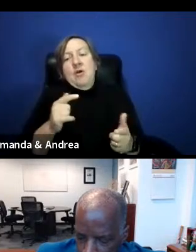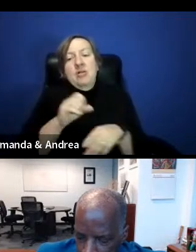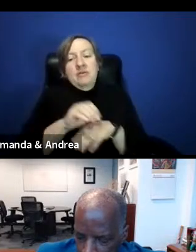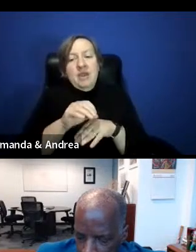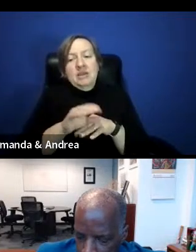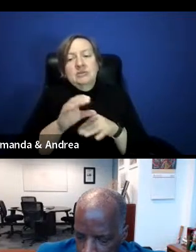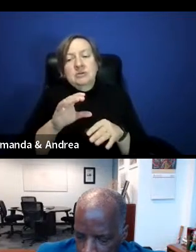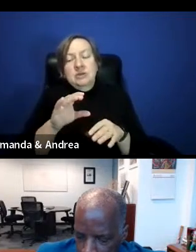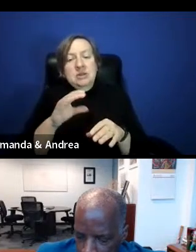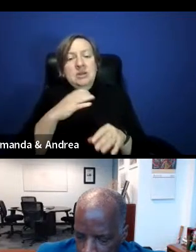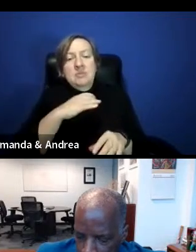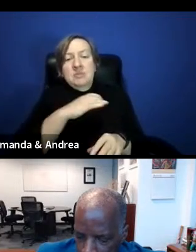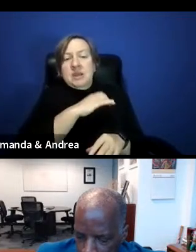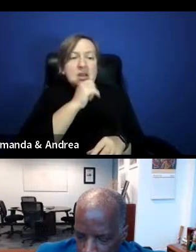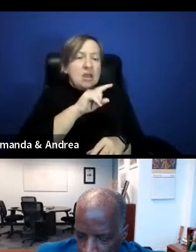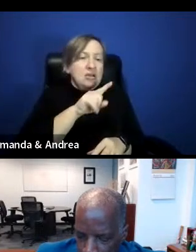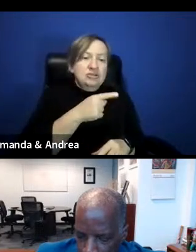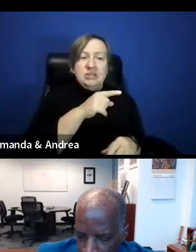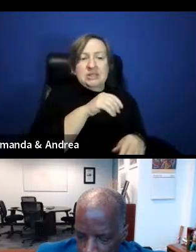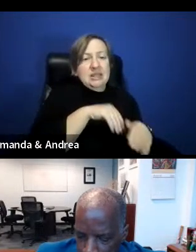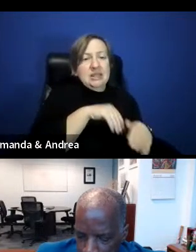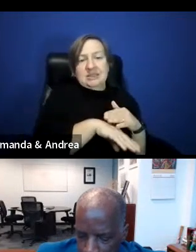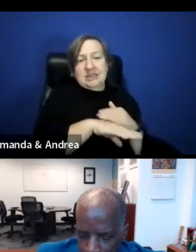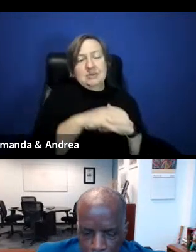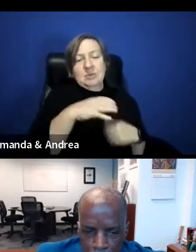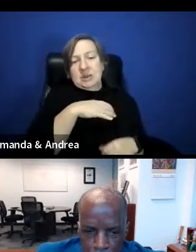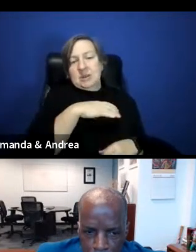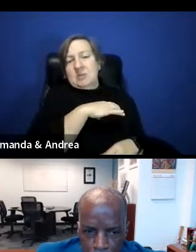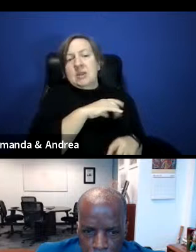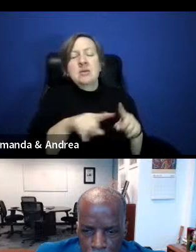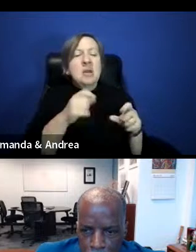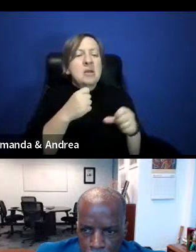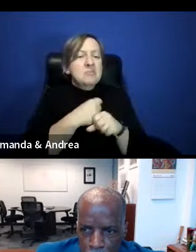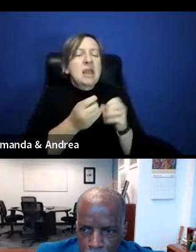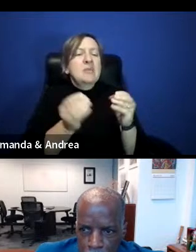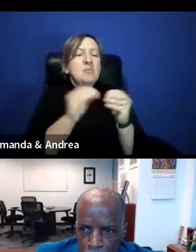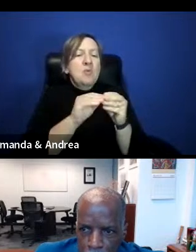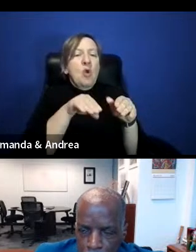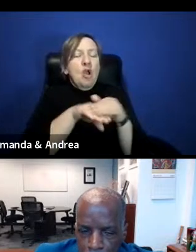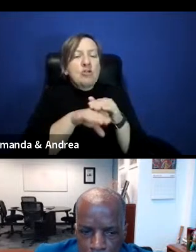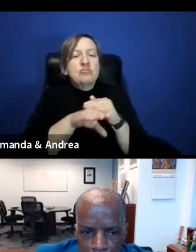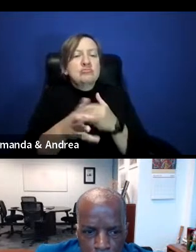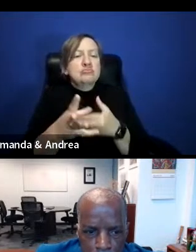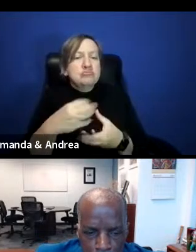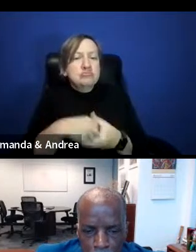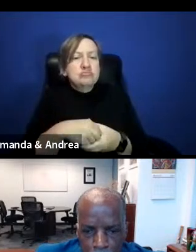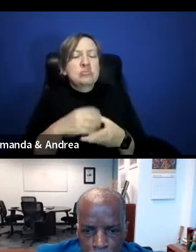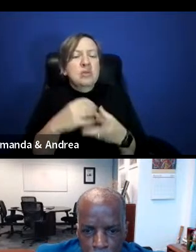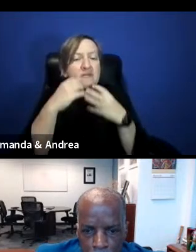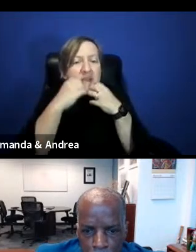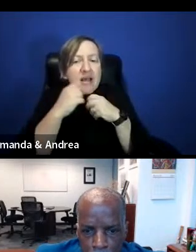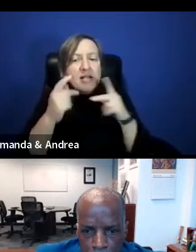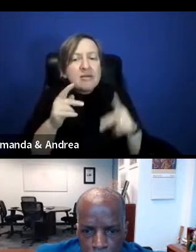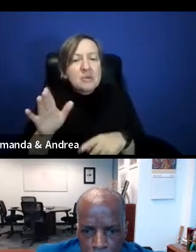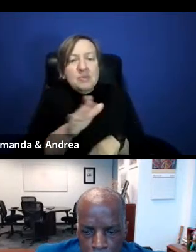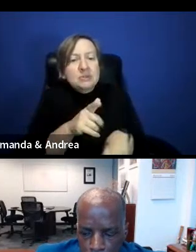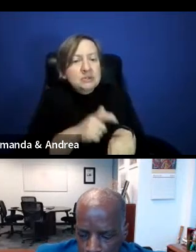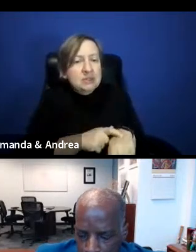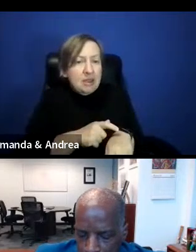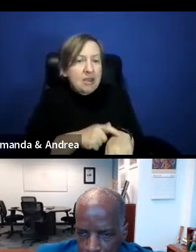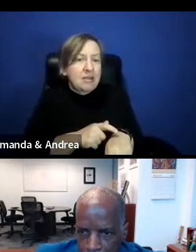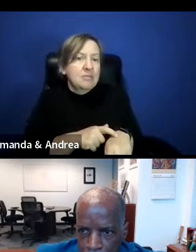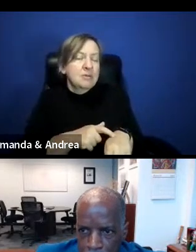the accessibility committee that I'm on, and really created more engagement by sort of valuing people's time in